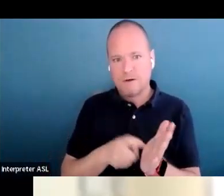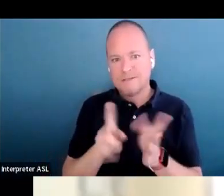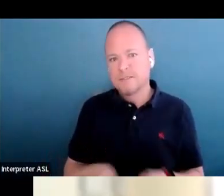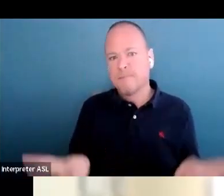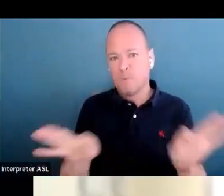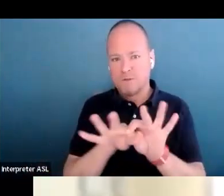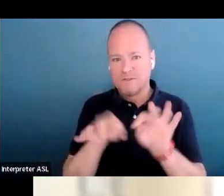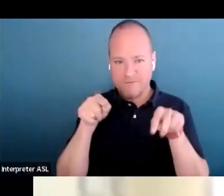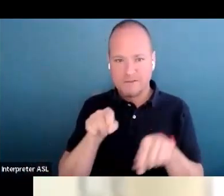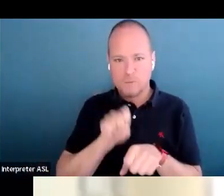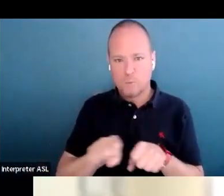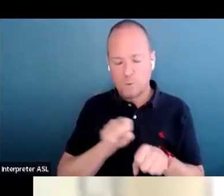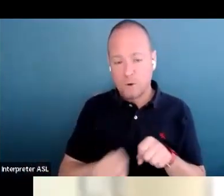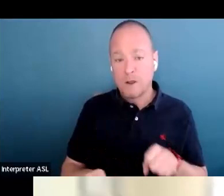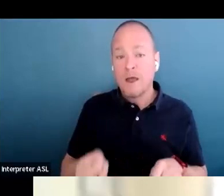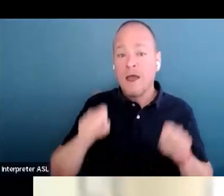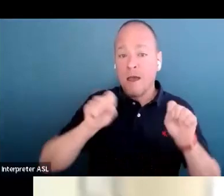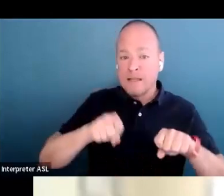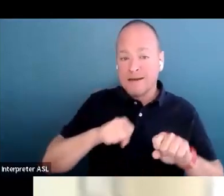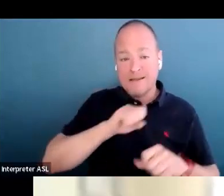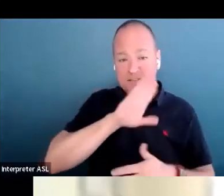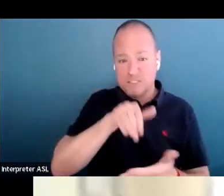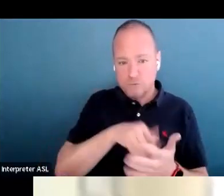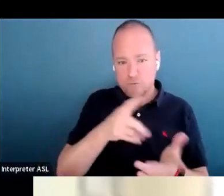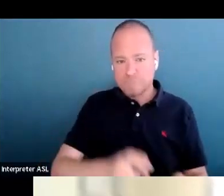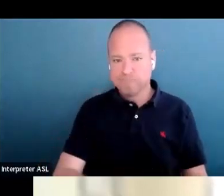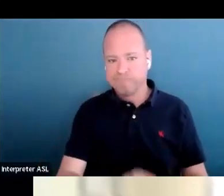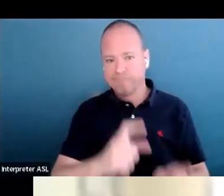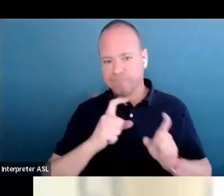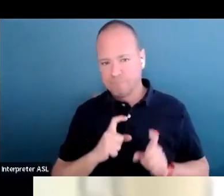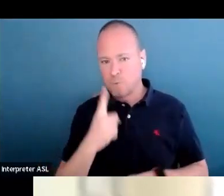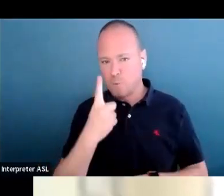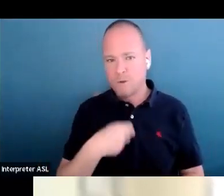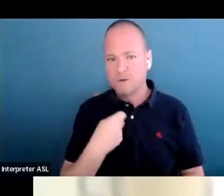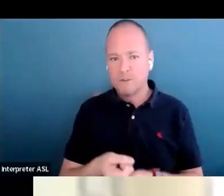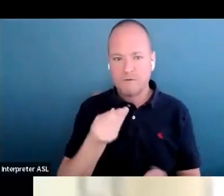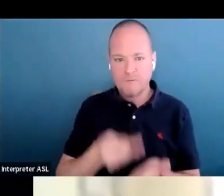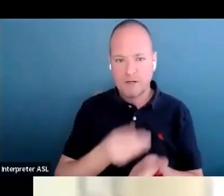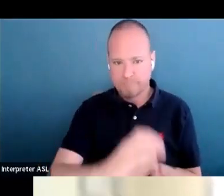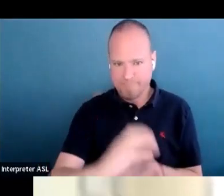Central agreed to provide a year of funding for the AAC Counts Project.